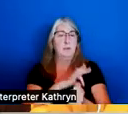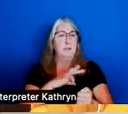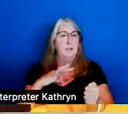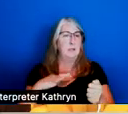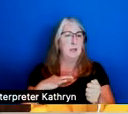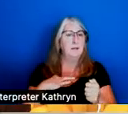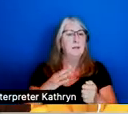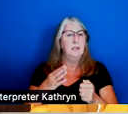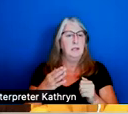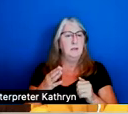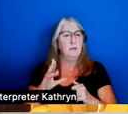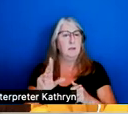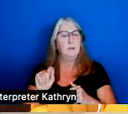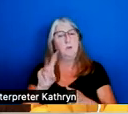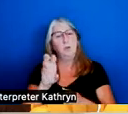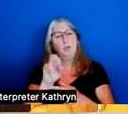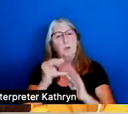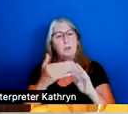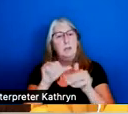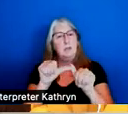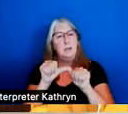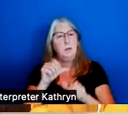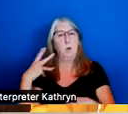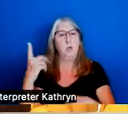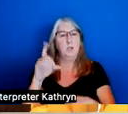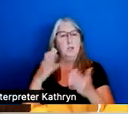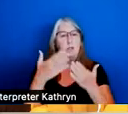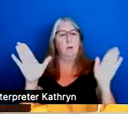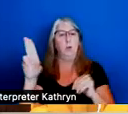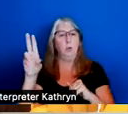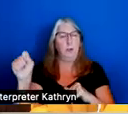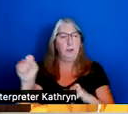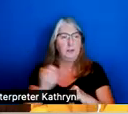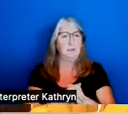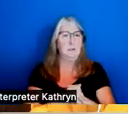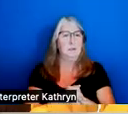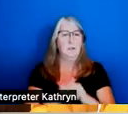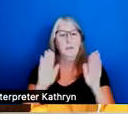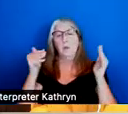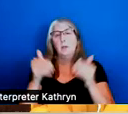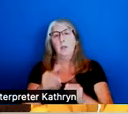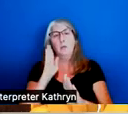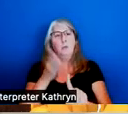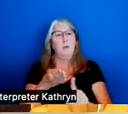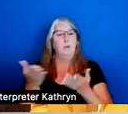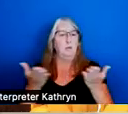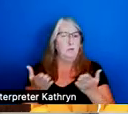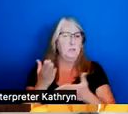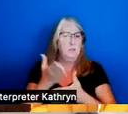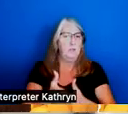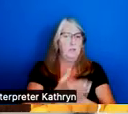Cities area, Washington, D.C., and across the country, working on direct service,